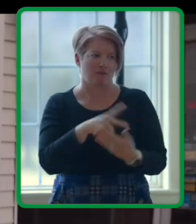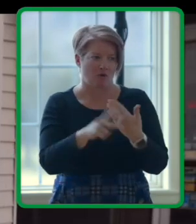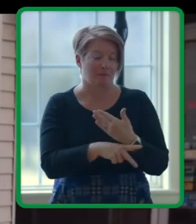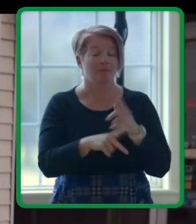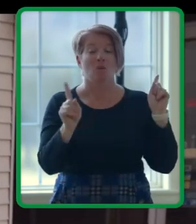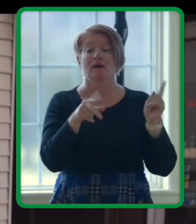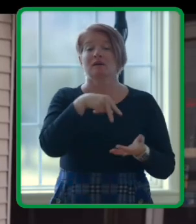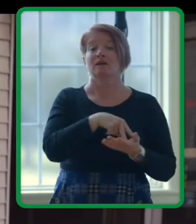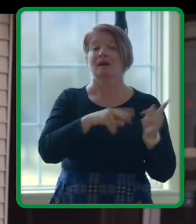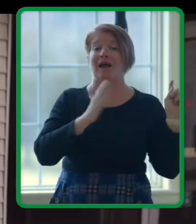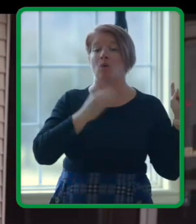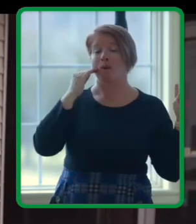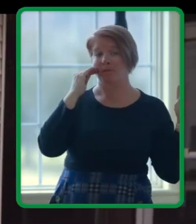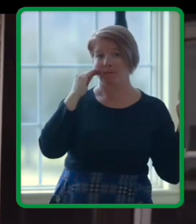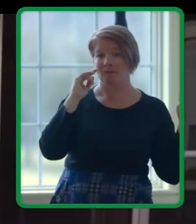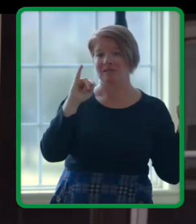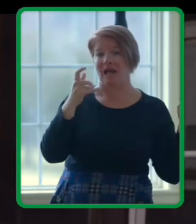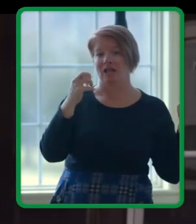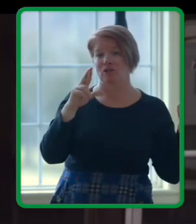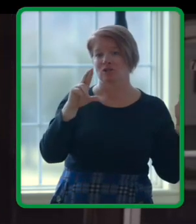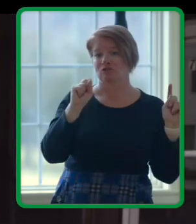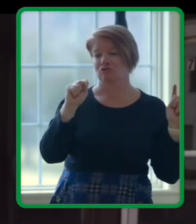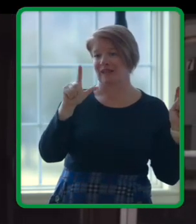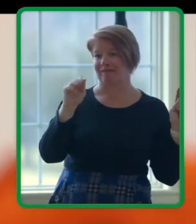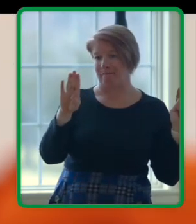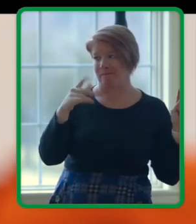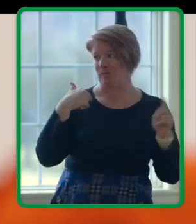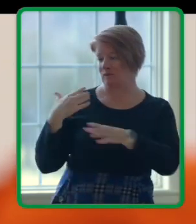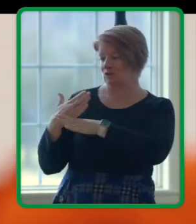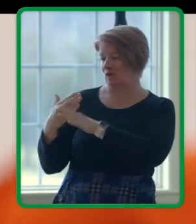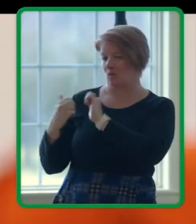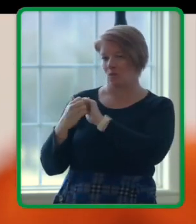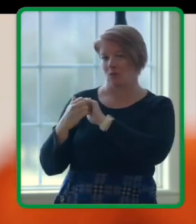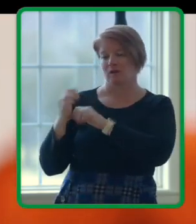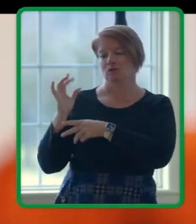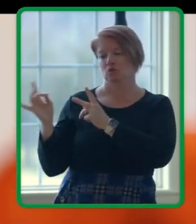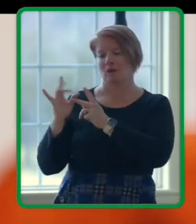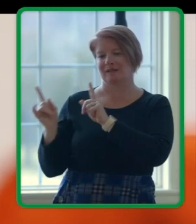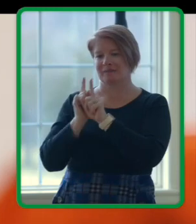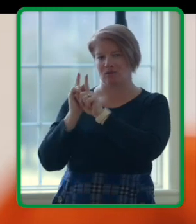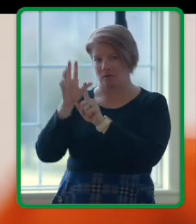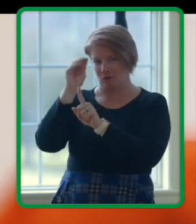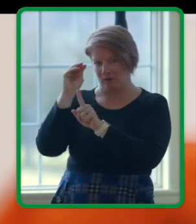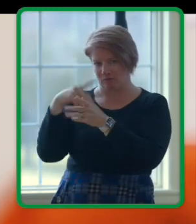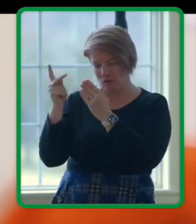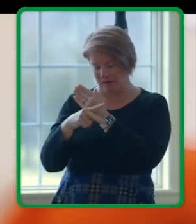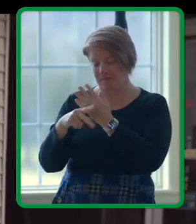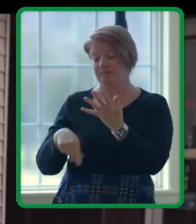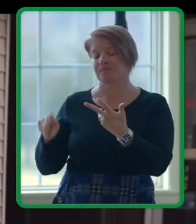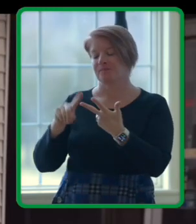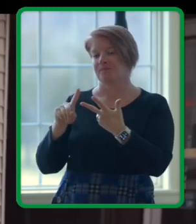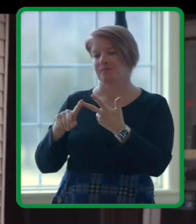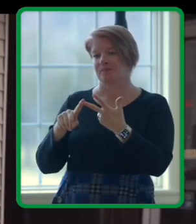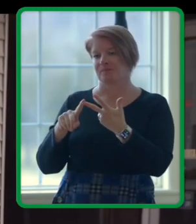front of our home, the Tyler Street Lab, which we share with the Choice Mentoring Boys Program, as well as the Youth